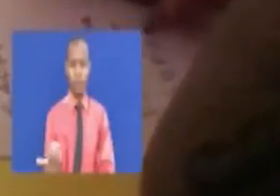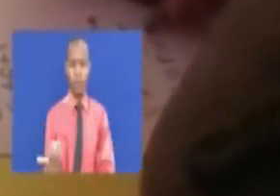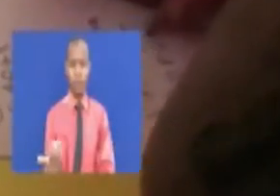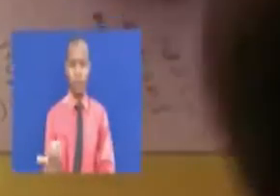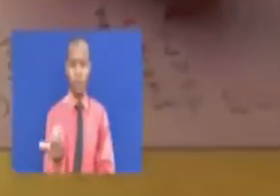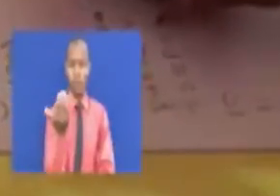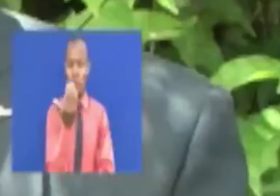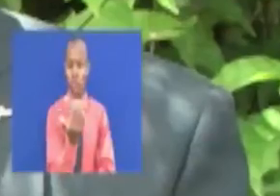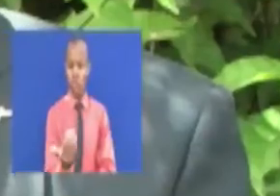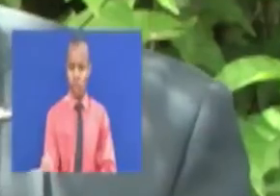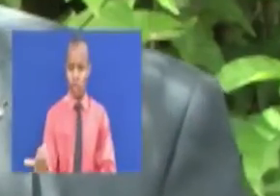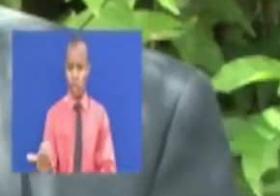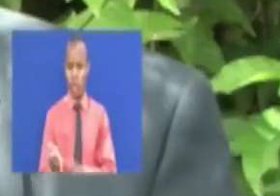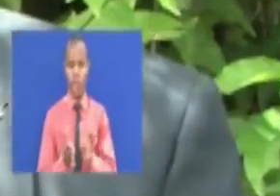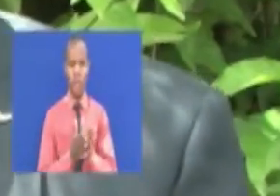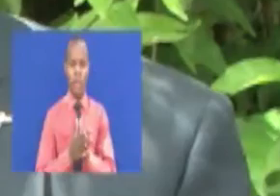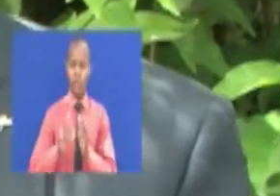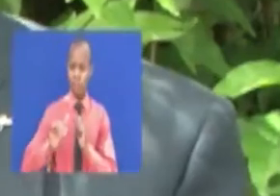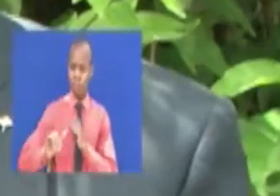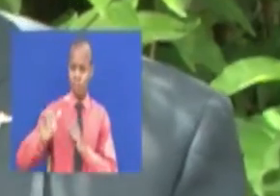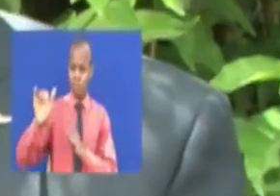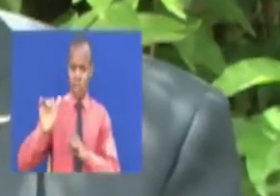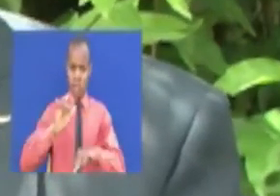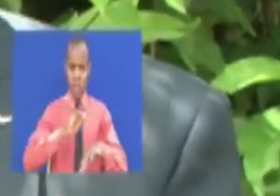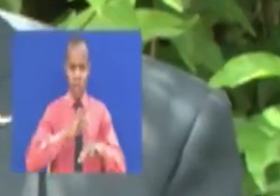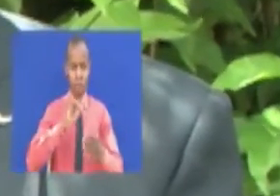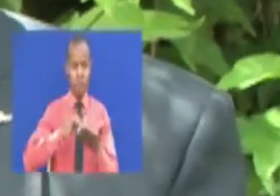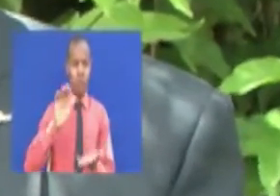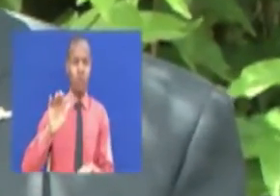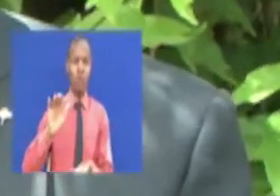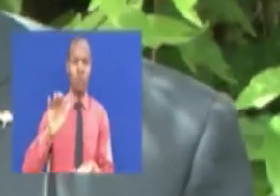The kids and the adolescents that are affected by the